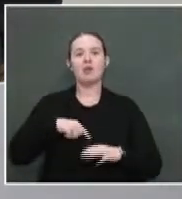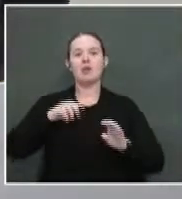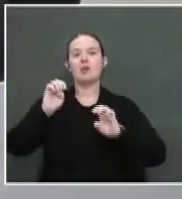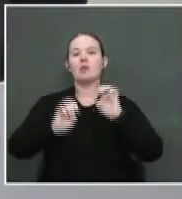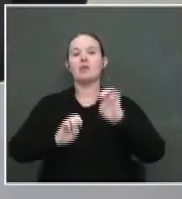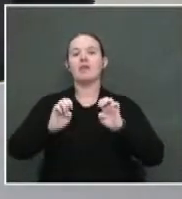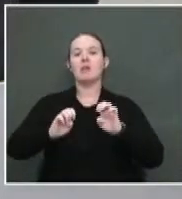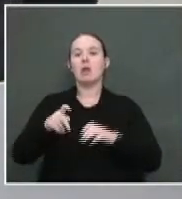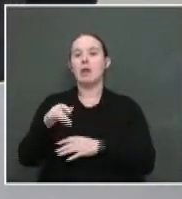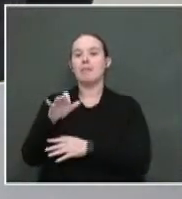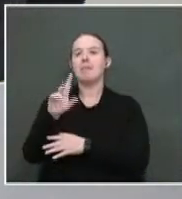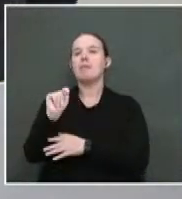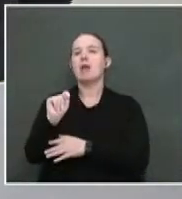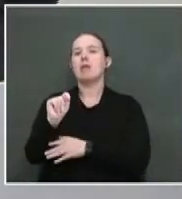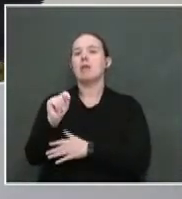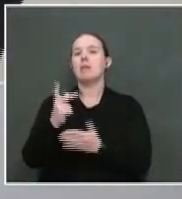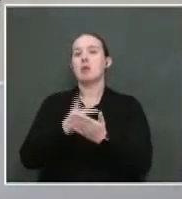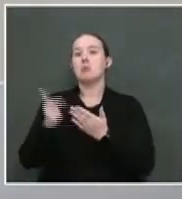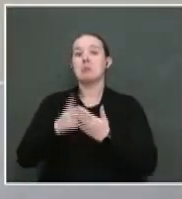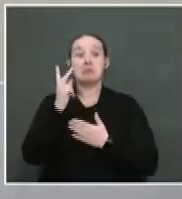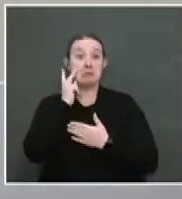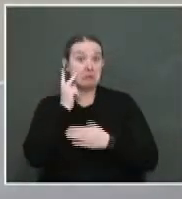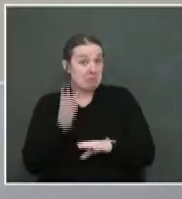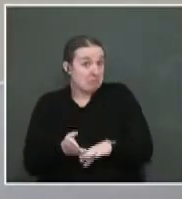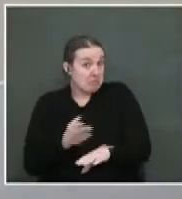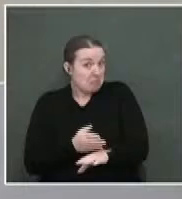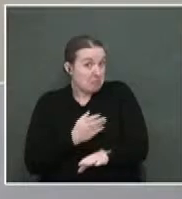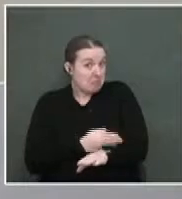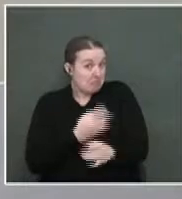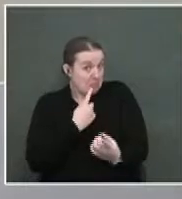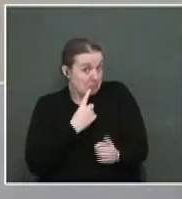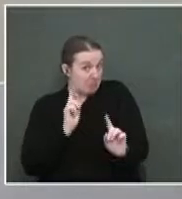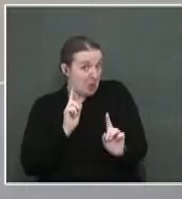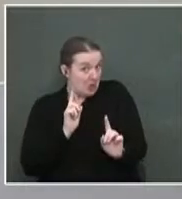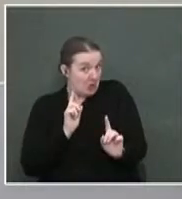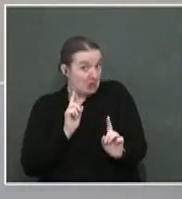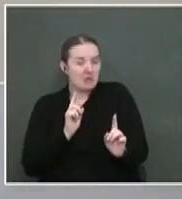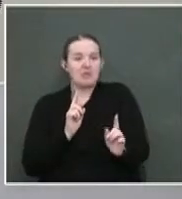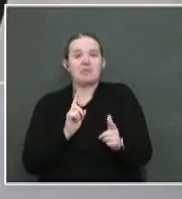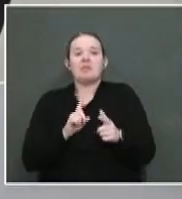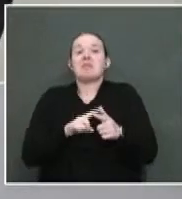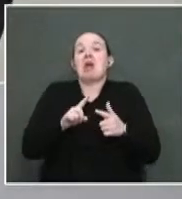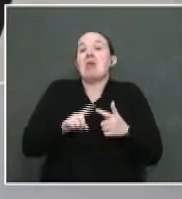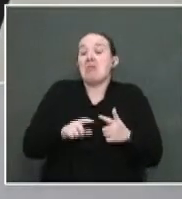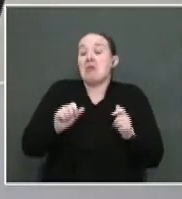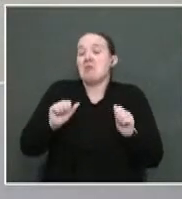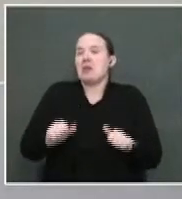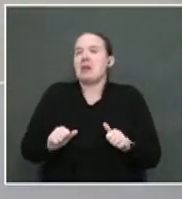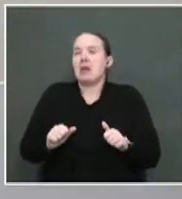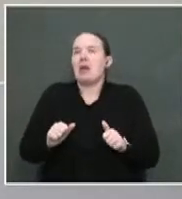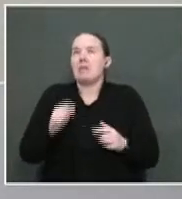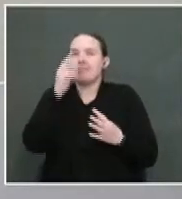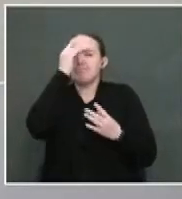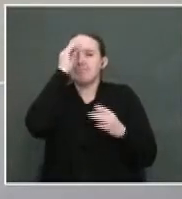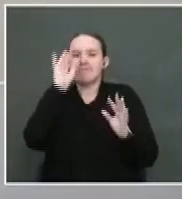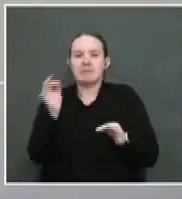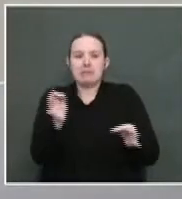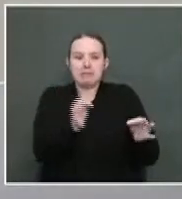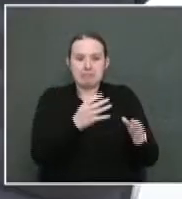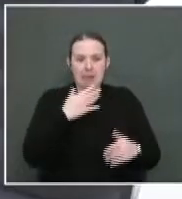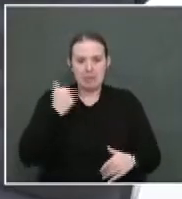pilot program to see just how things change and how effective these are, and then we can make some informative decisions from